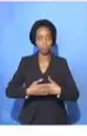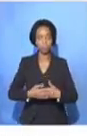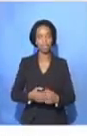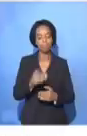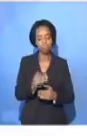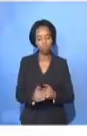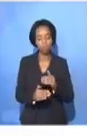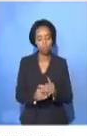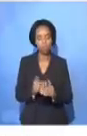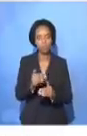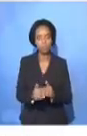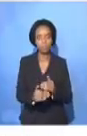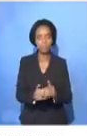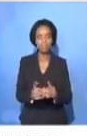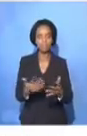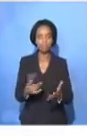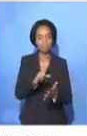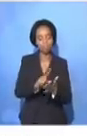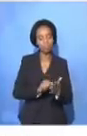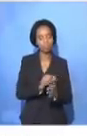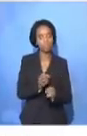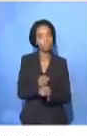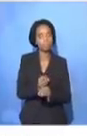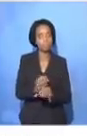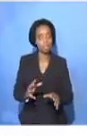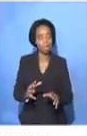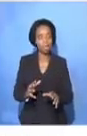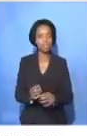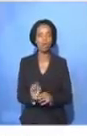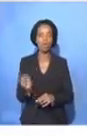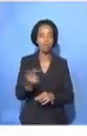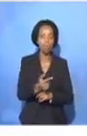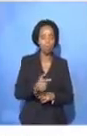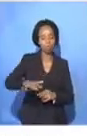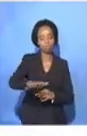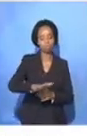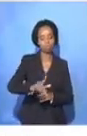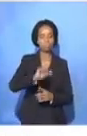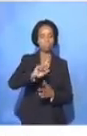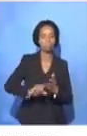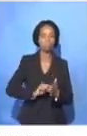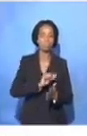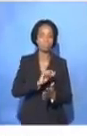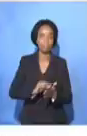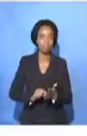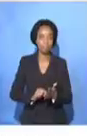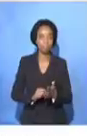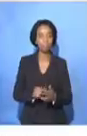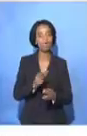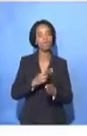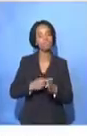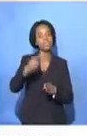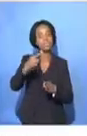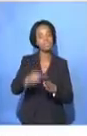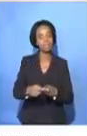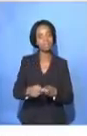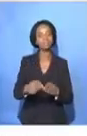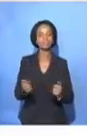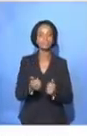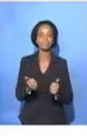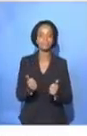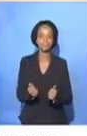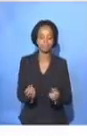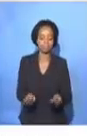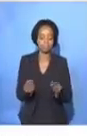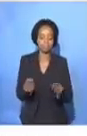the votes began immediately at all polling stations, and results were displayed at the polling